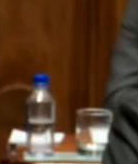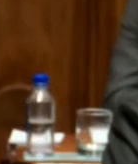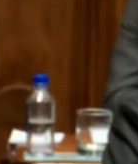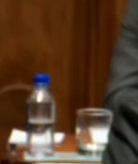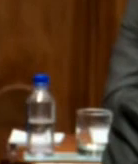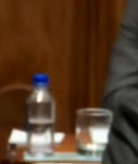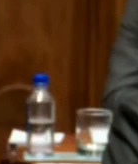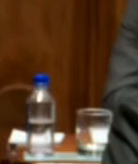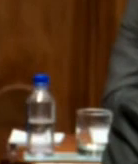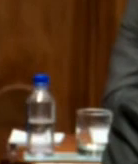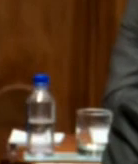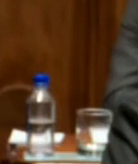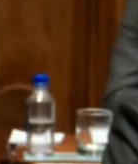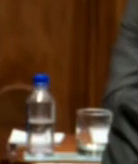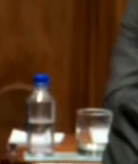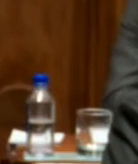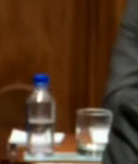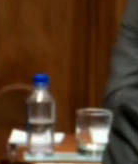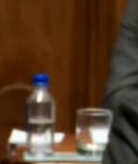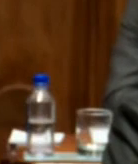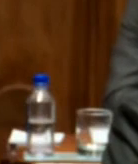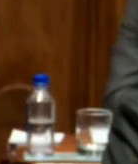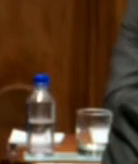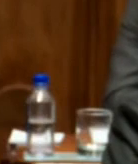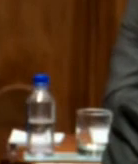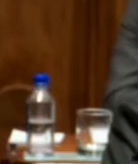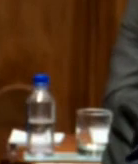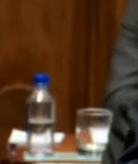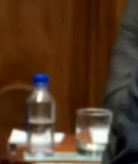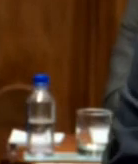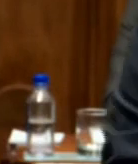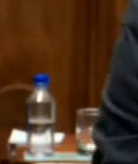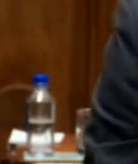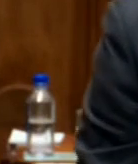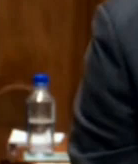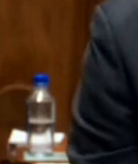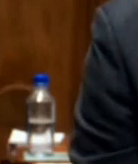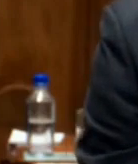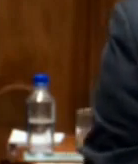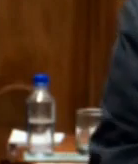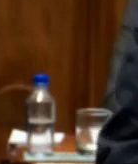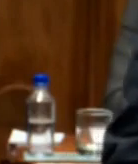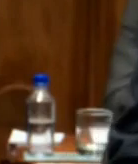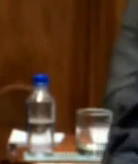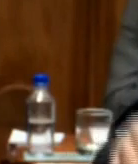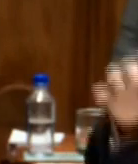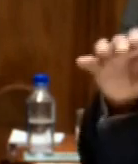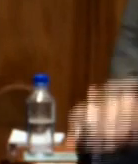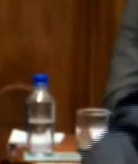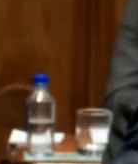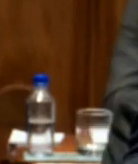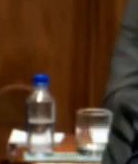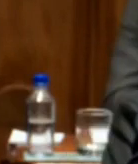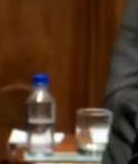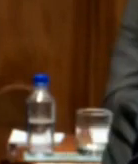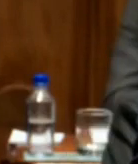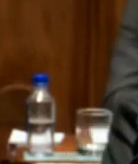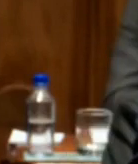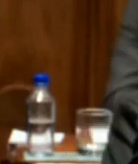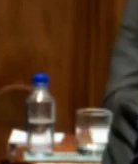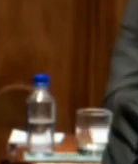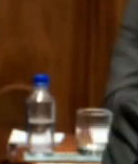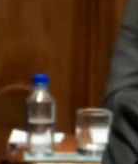come here and preach about the yellow ribbon and all that, I hope if it could sink